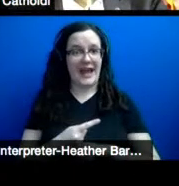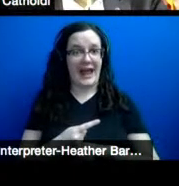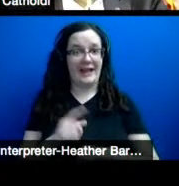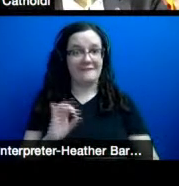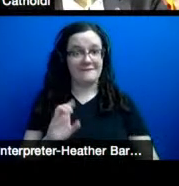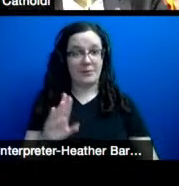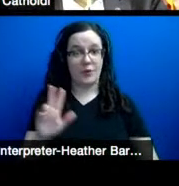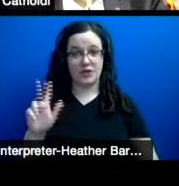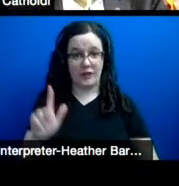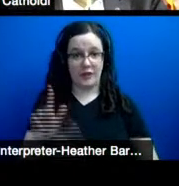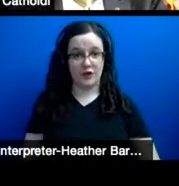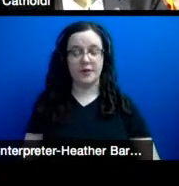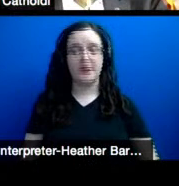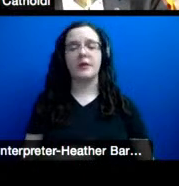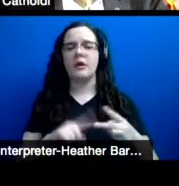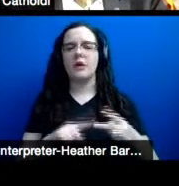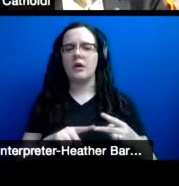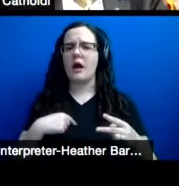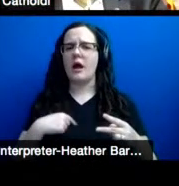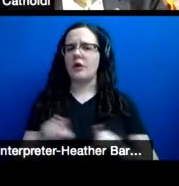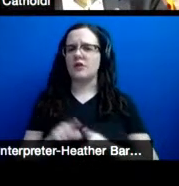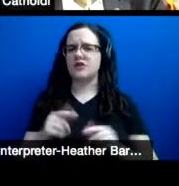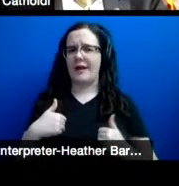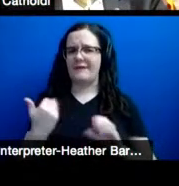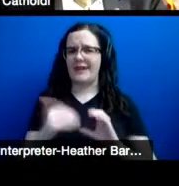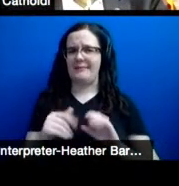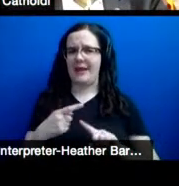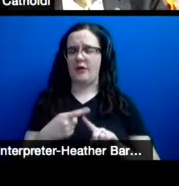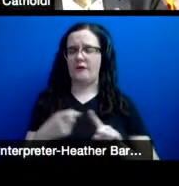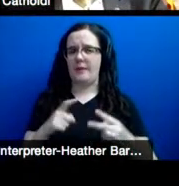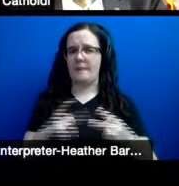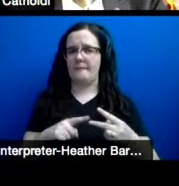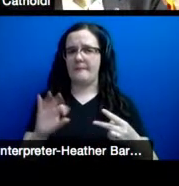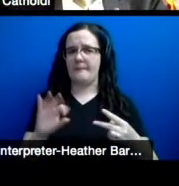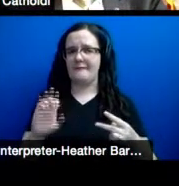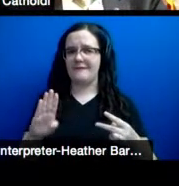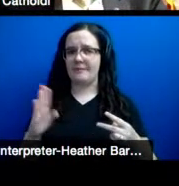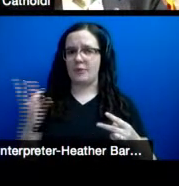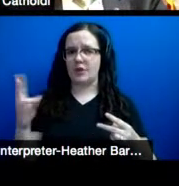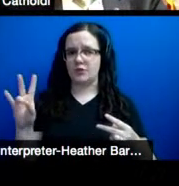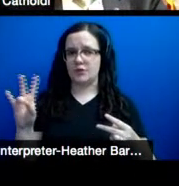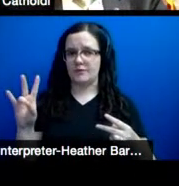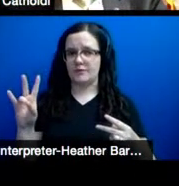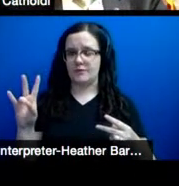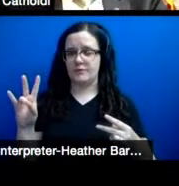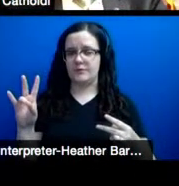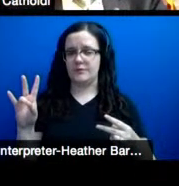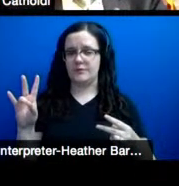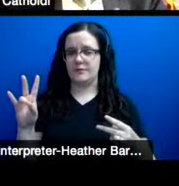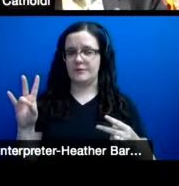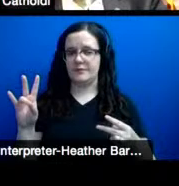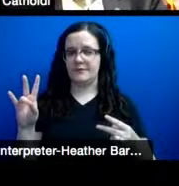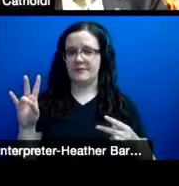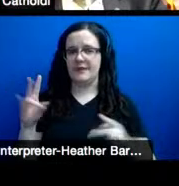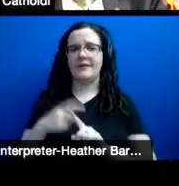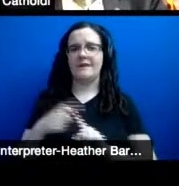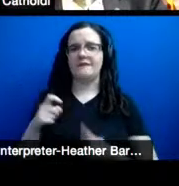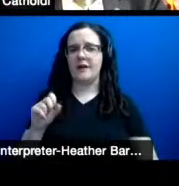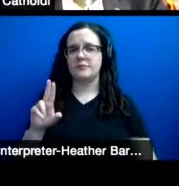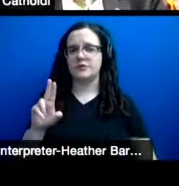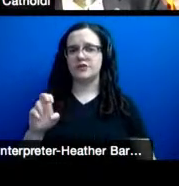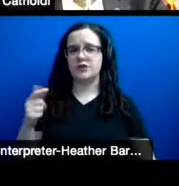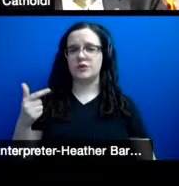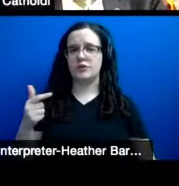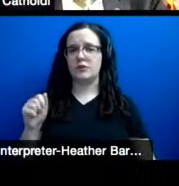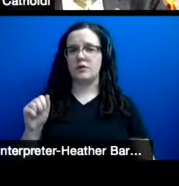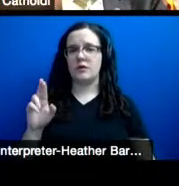have an email dated February 17th from Sue Gardner Smith, the manager